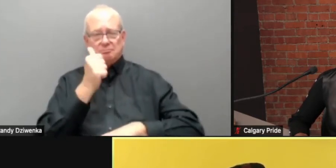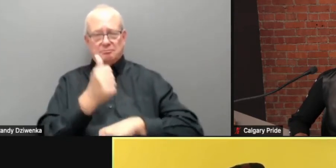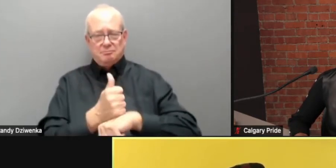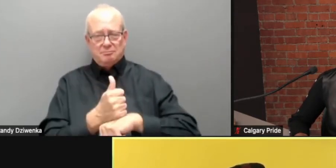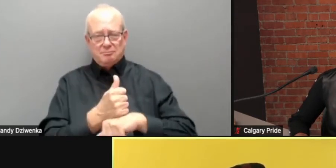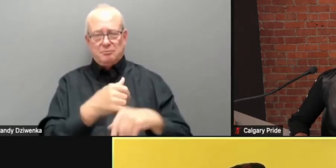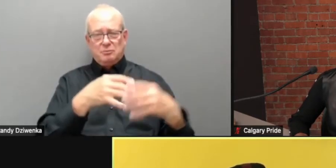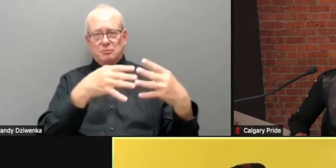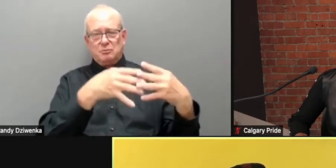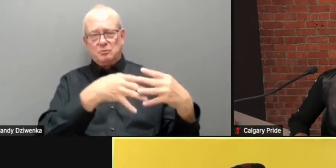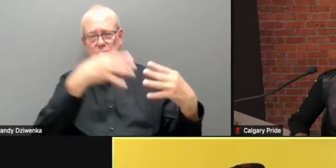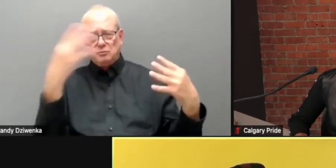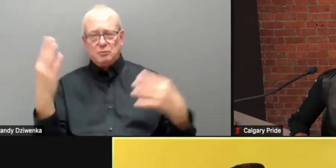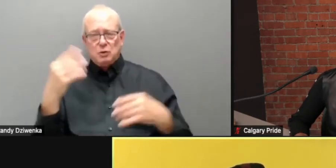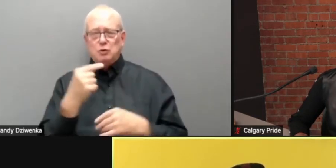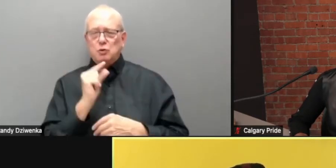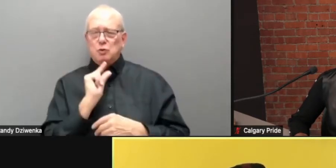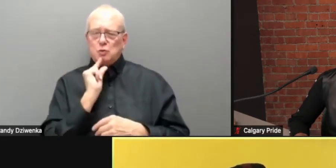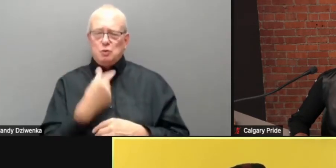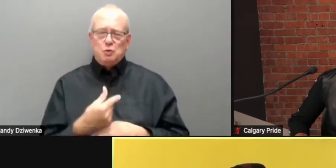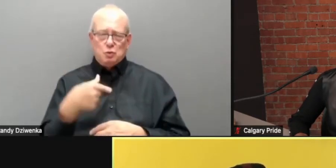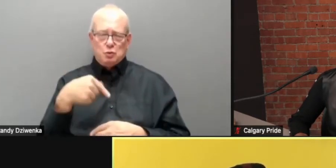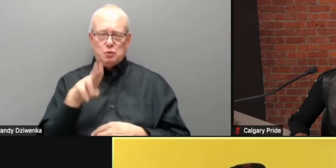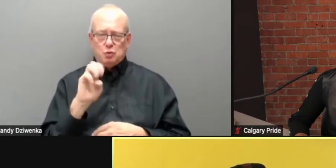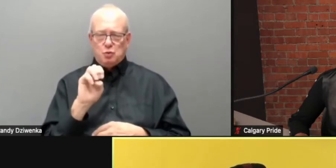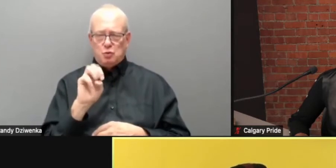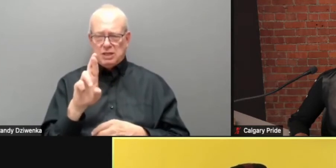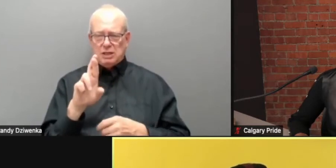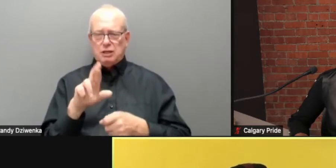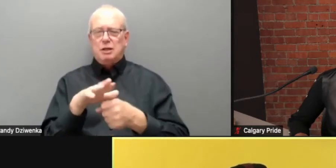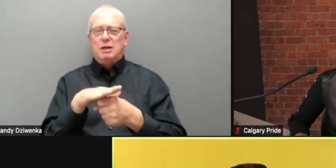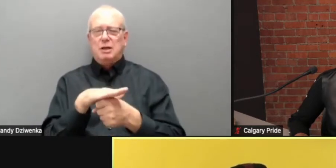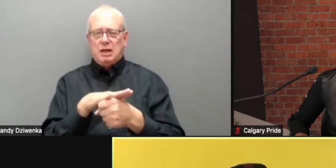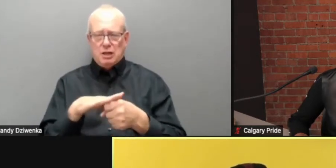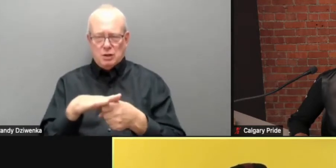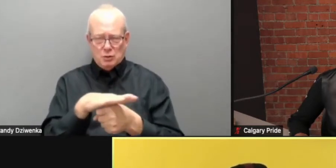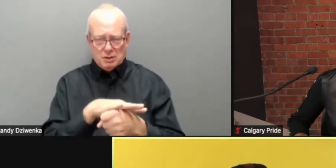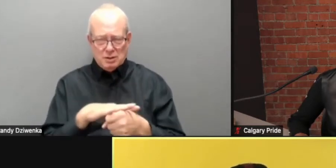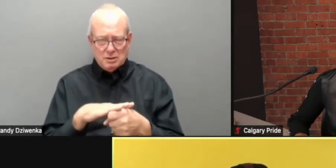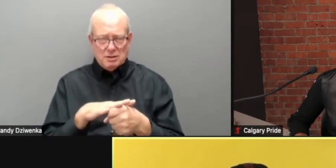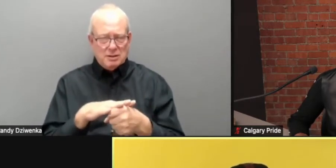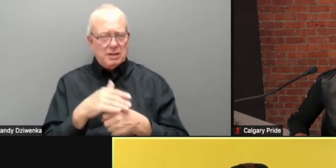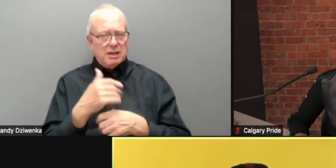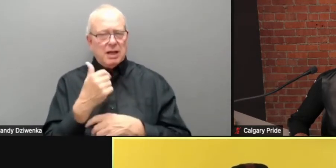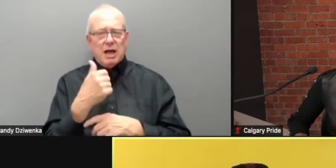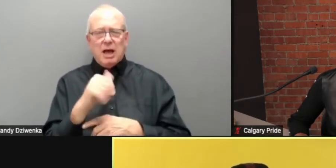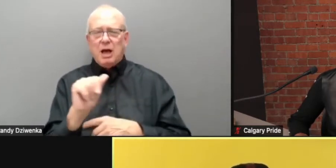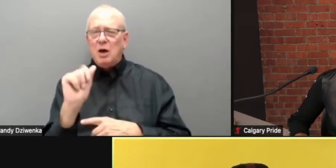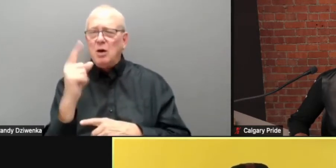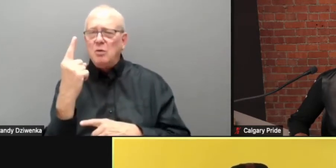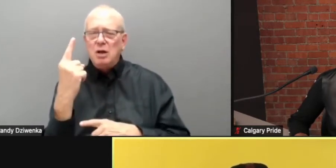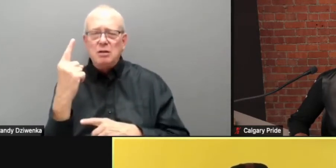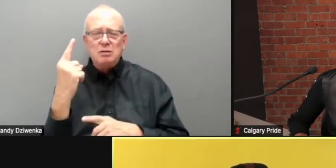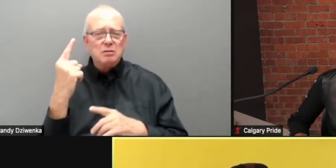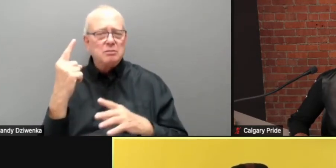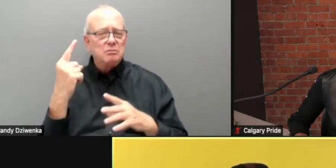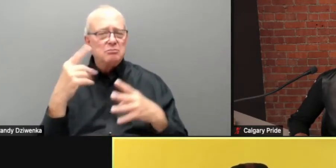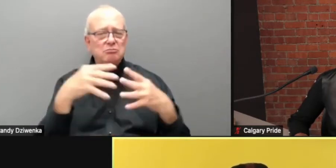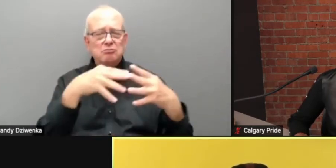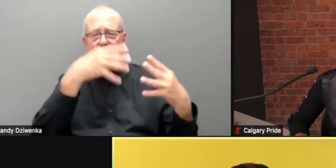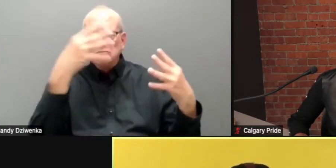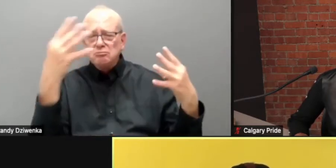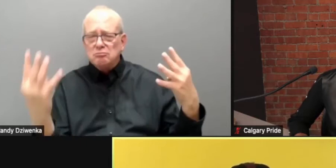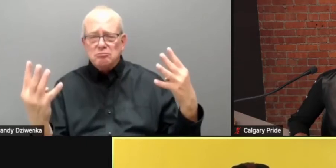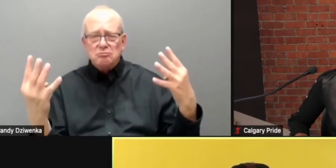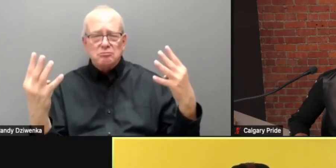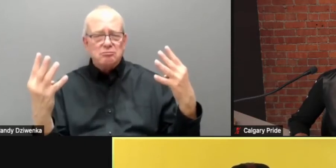anyone who belongs to the US community, US LGBT community from anywhere in the world, who needs a